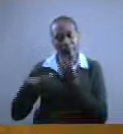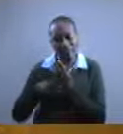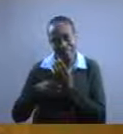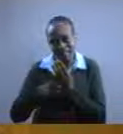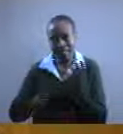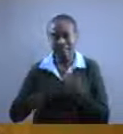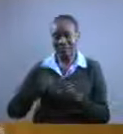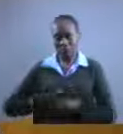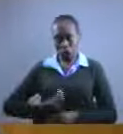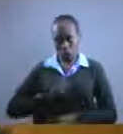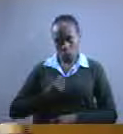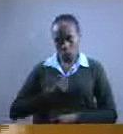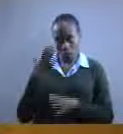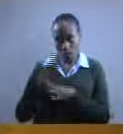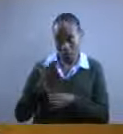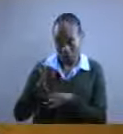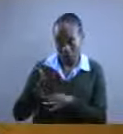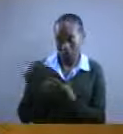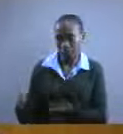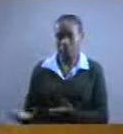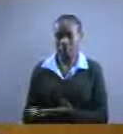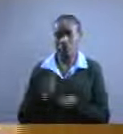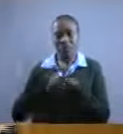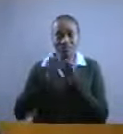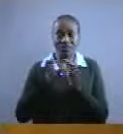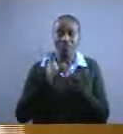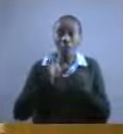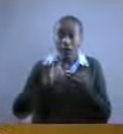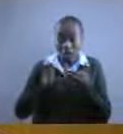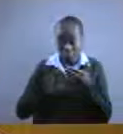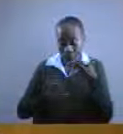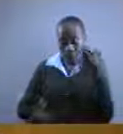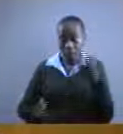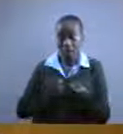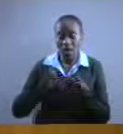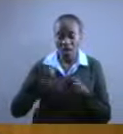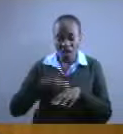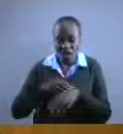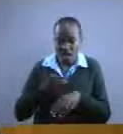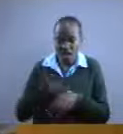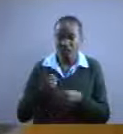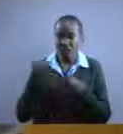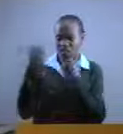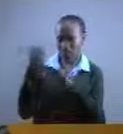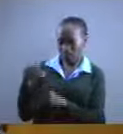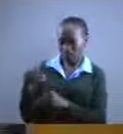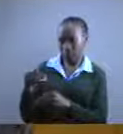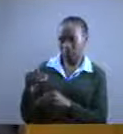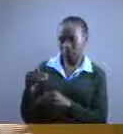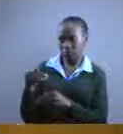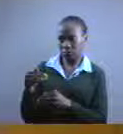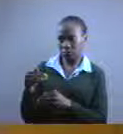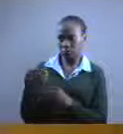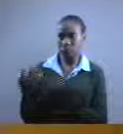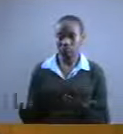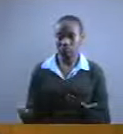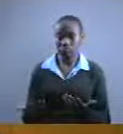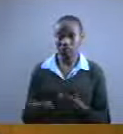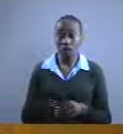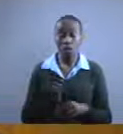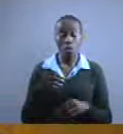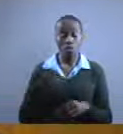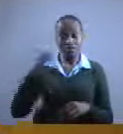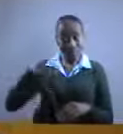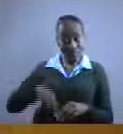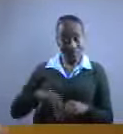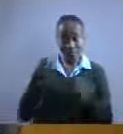employment. We also changed the criteria in terms of age limits, minimum wage requirements,